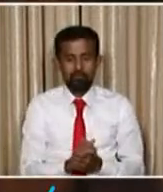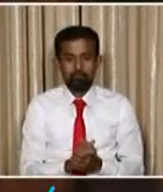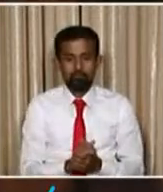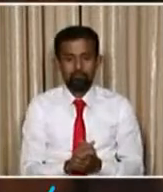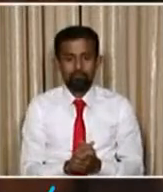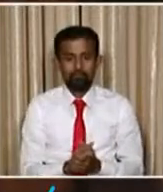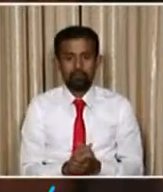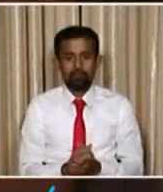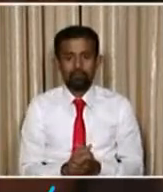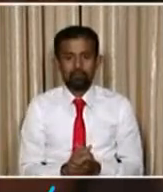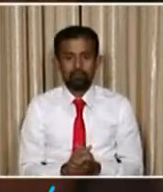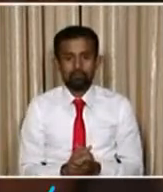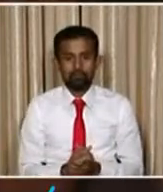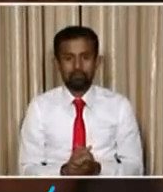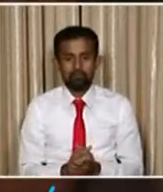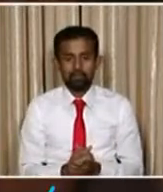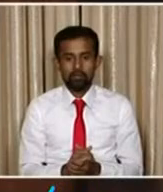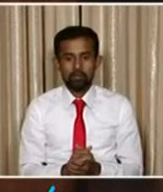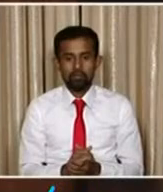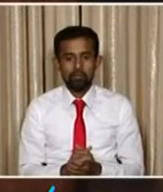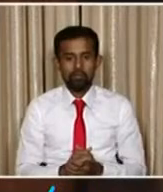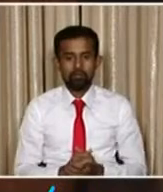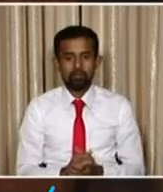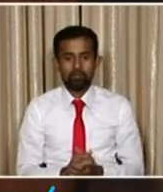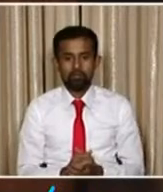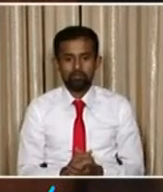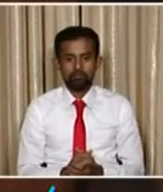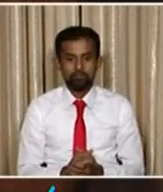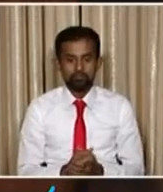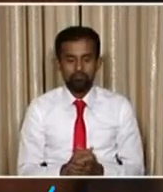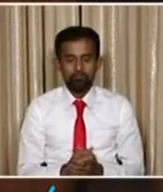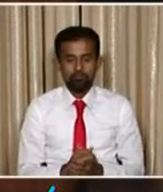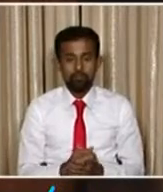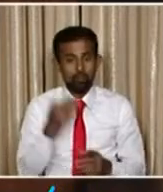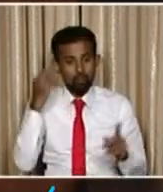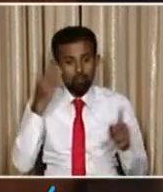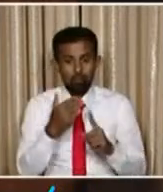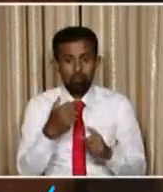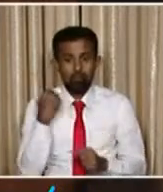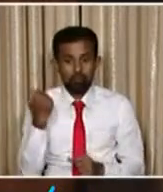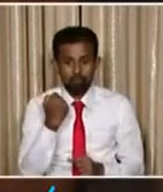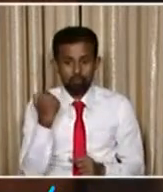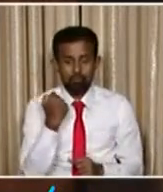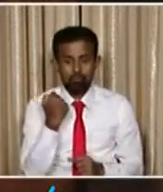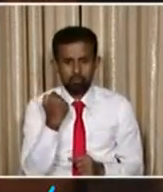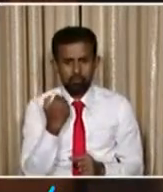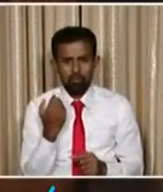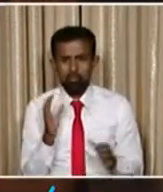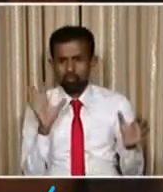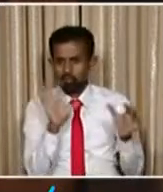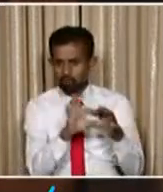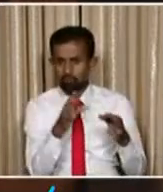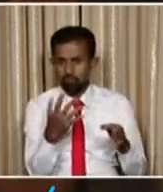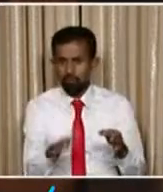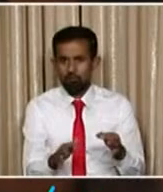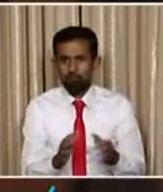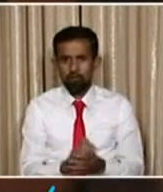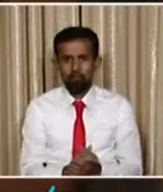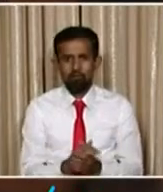of a conference on religious freedom and Sri Lanka was one of the countries that we didn't have